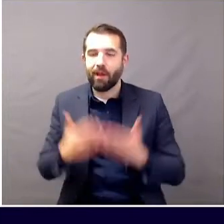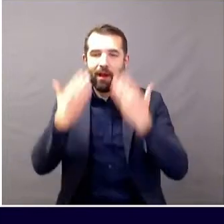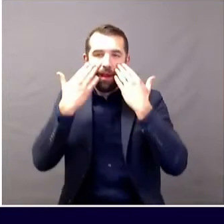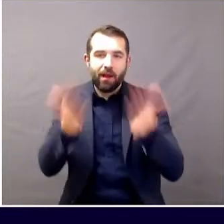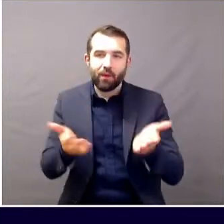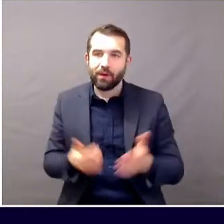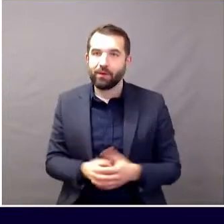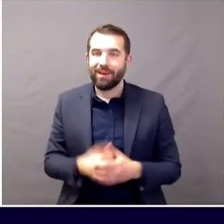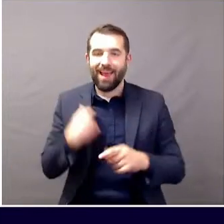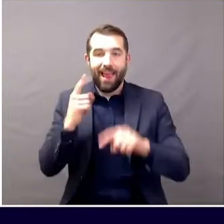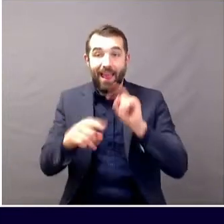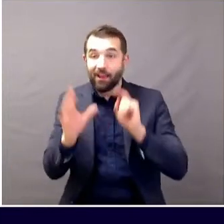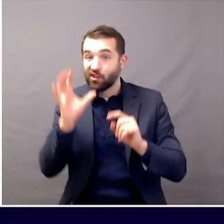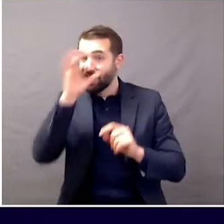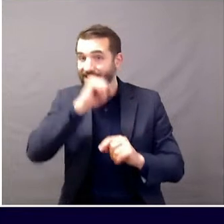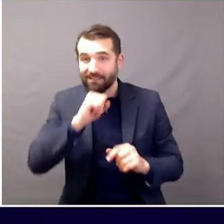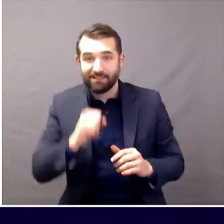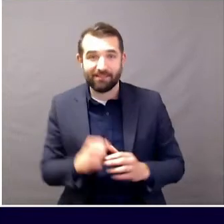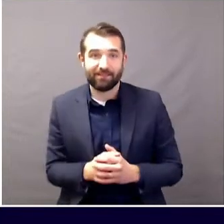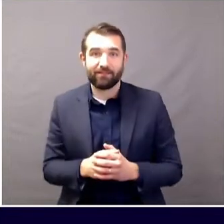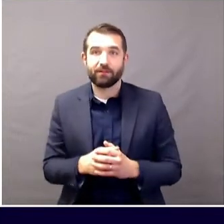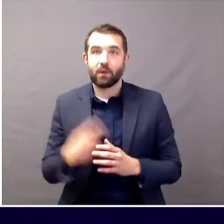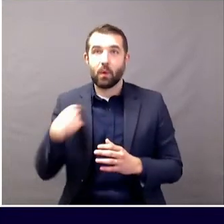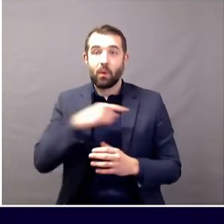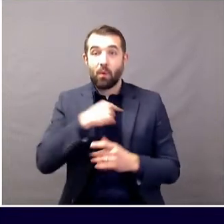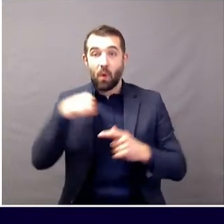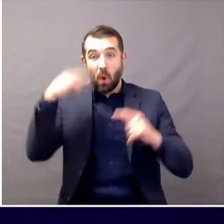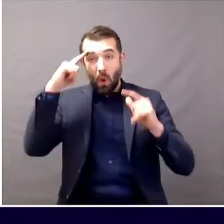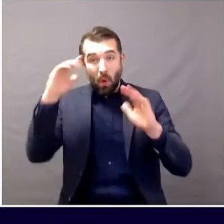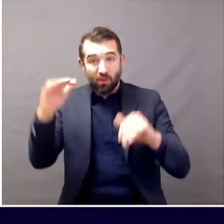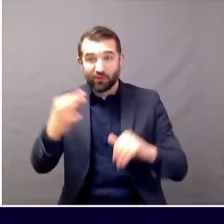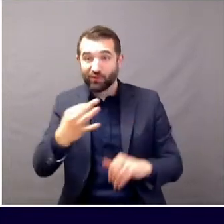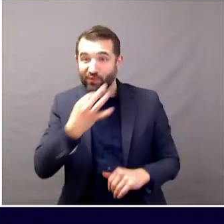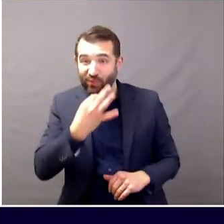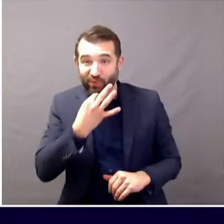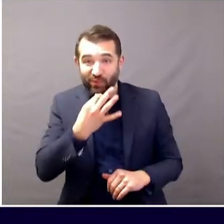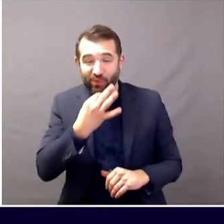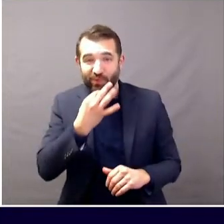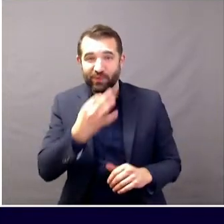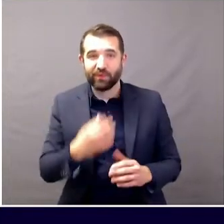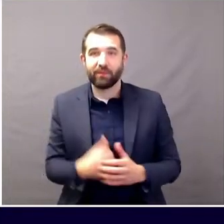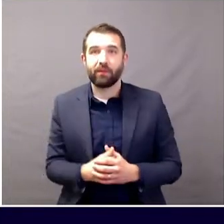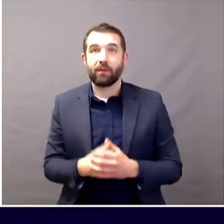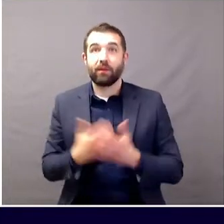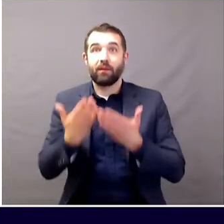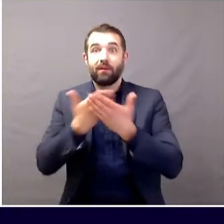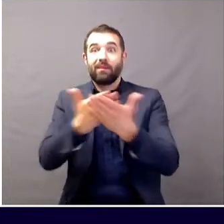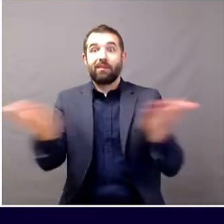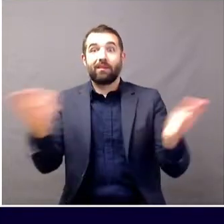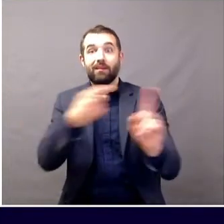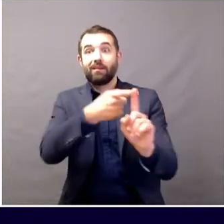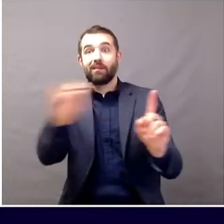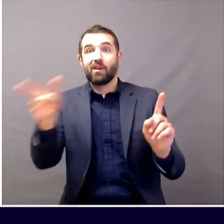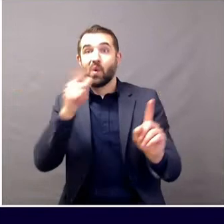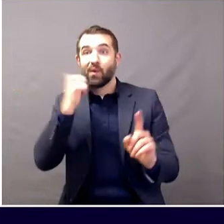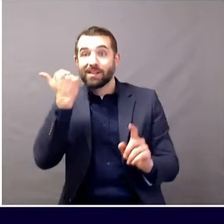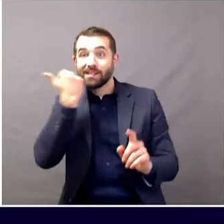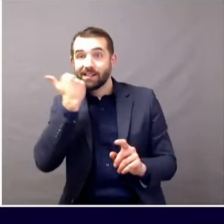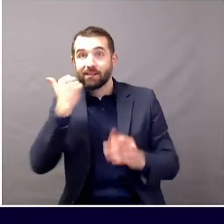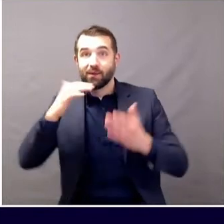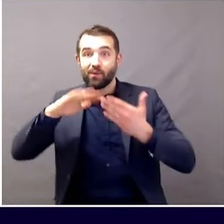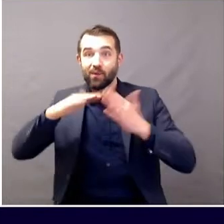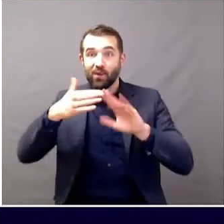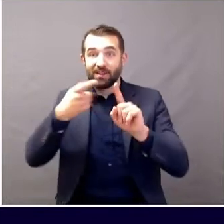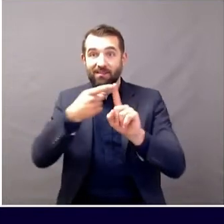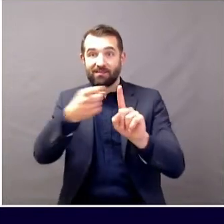it's soon. I want to assure every single member of the dental community who's watching right now, you haven't